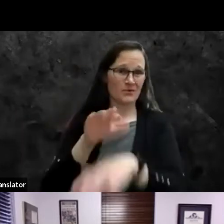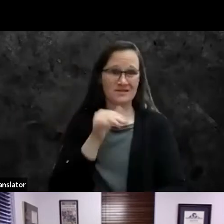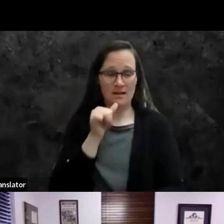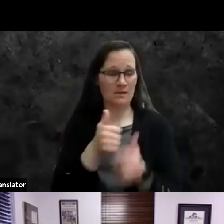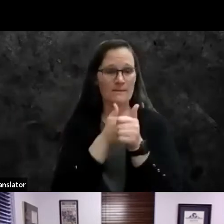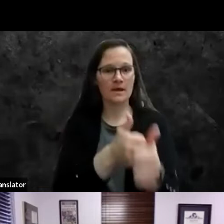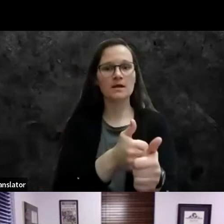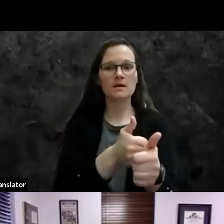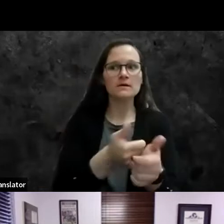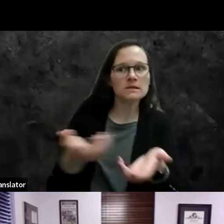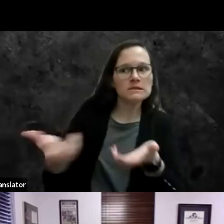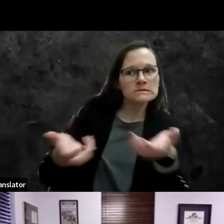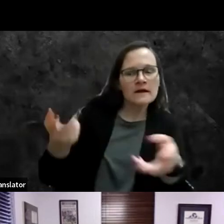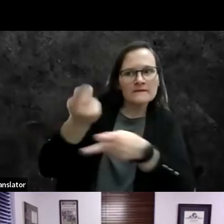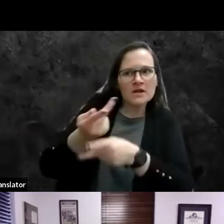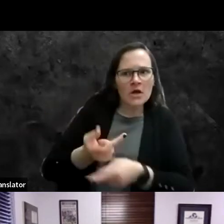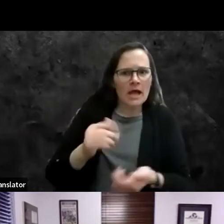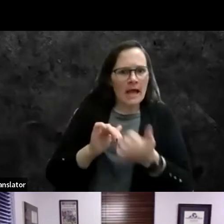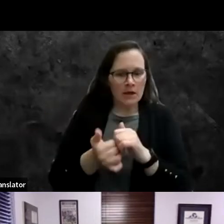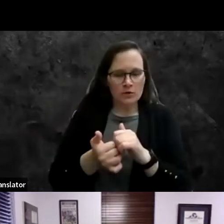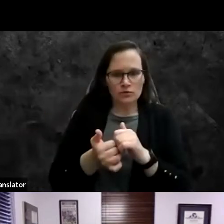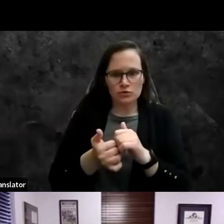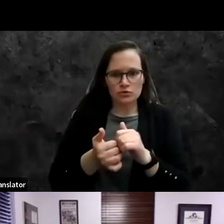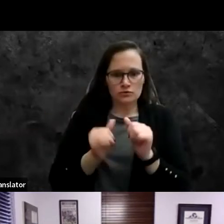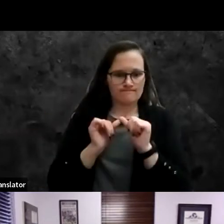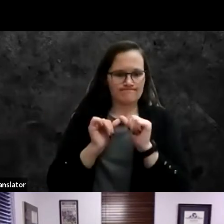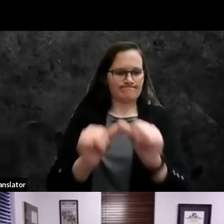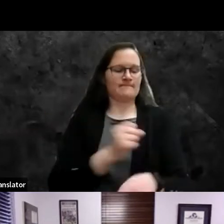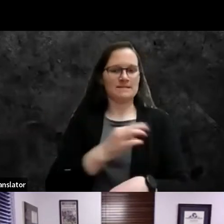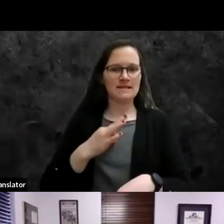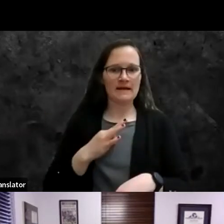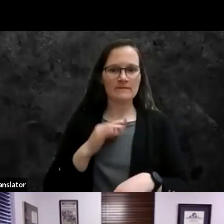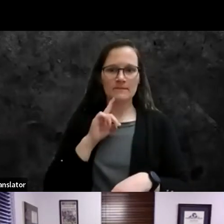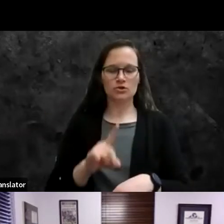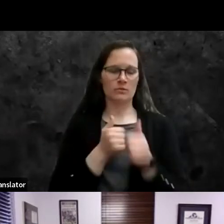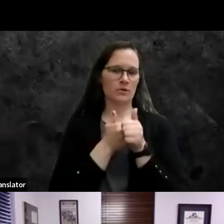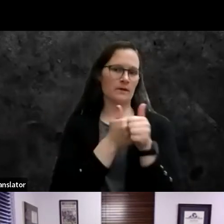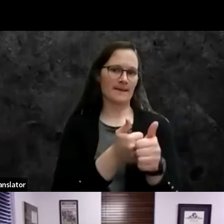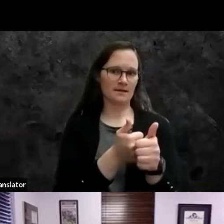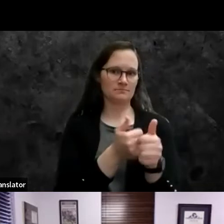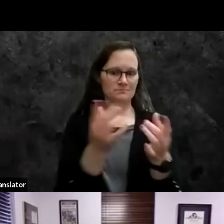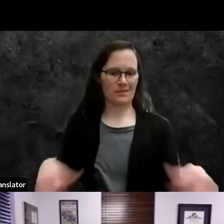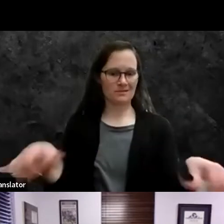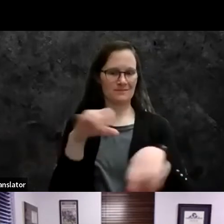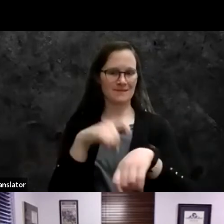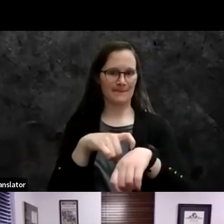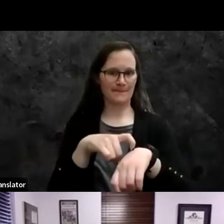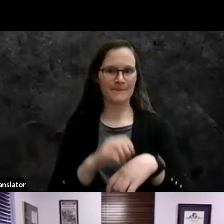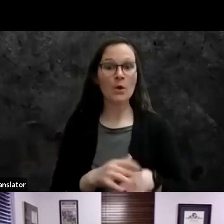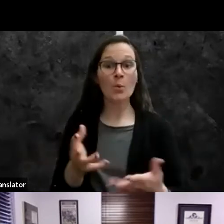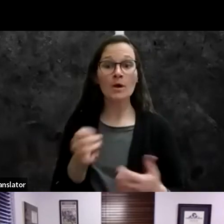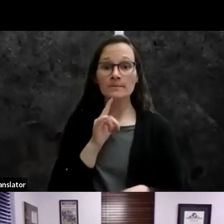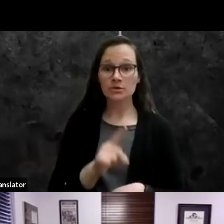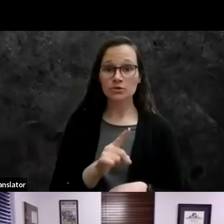do everything we can to keep our staff and keep them compliant. super, super important. And we want to thank everybody